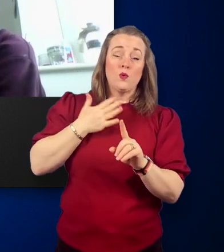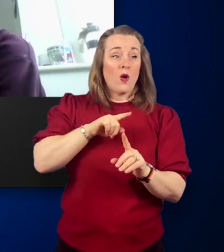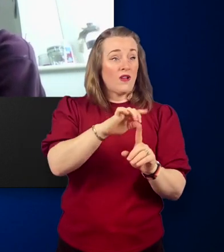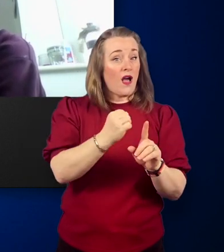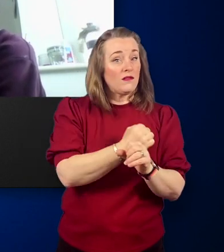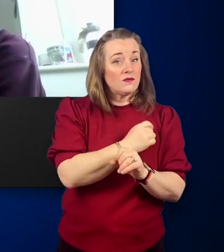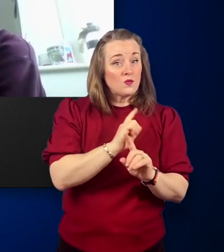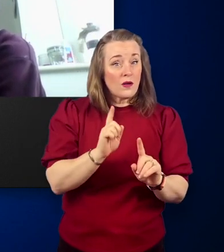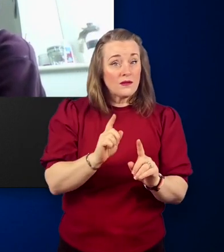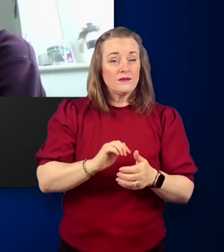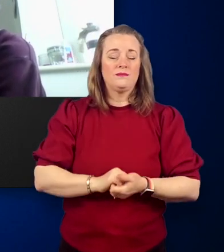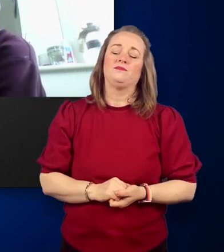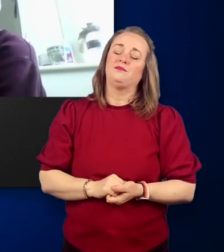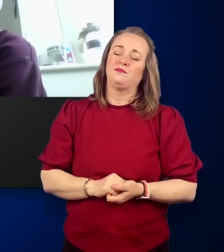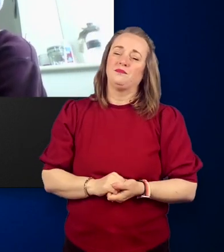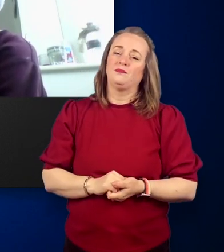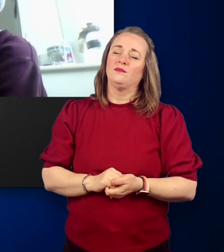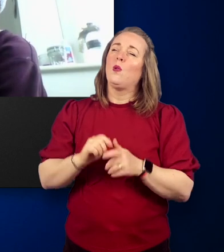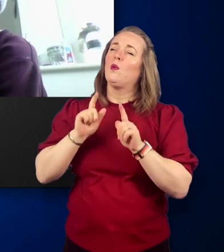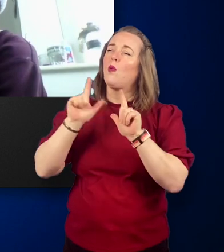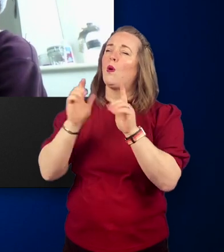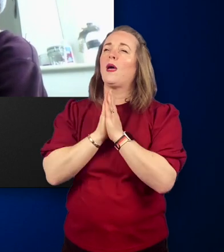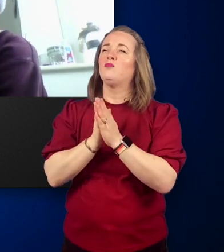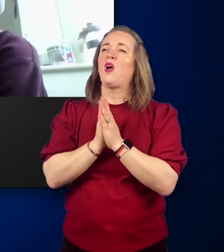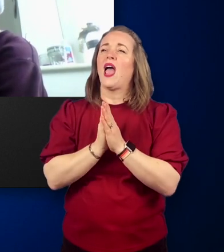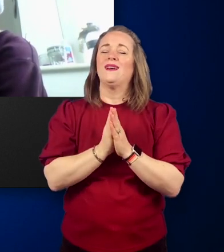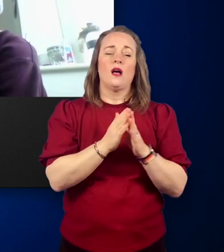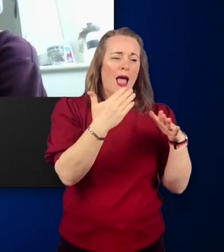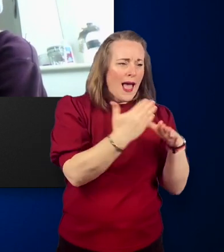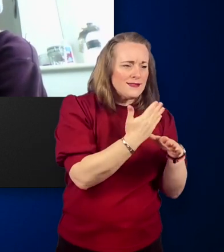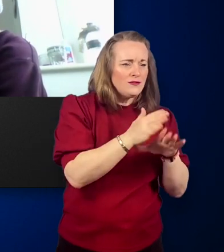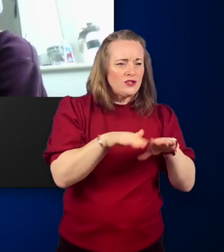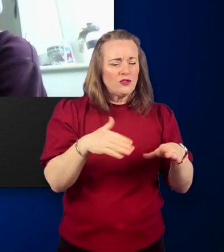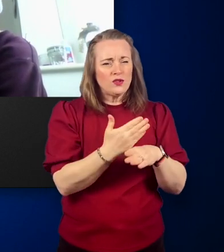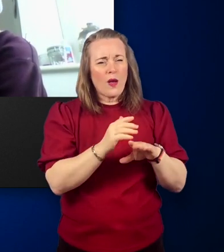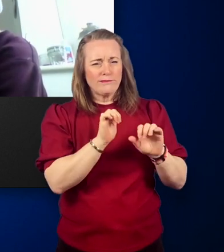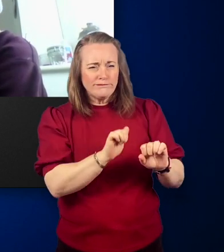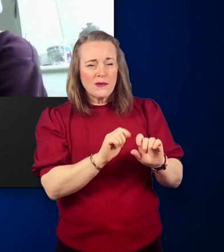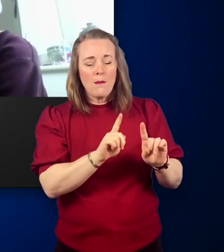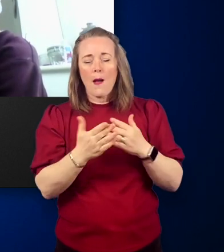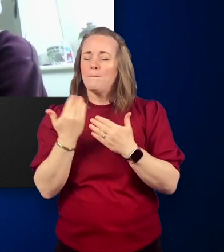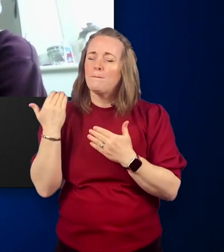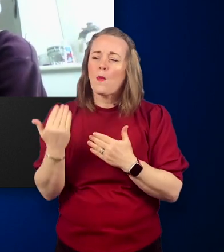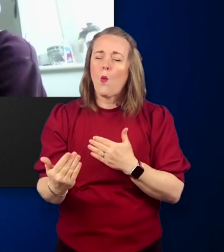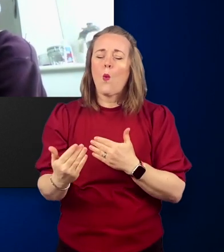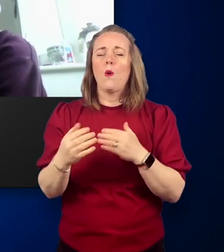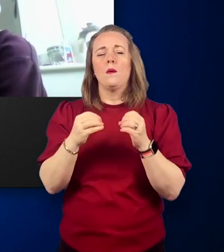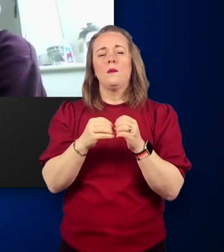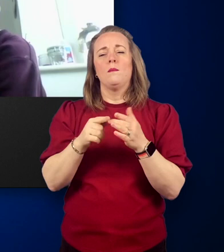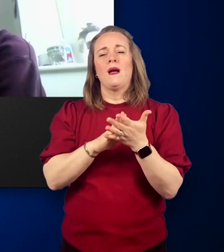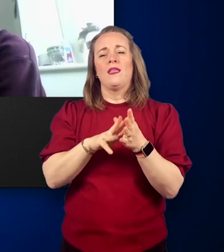pray more than the activities and the children's work that she's going to be doing, I pray that she